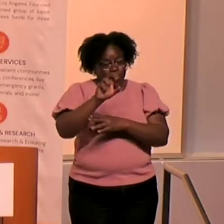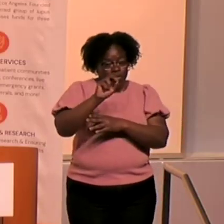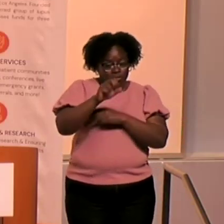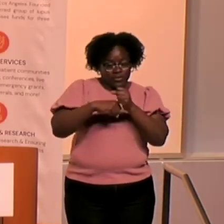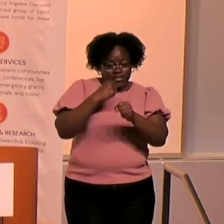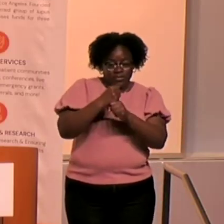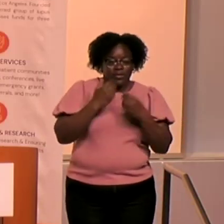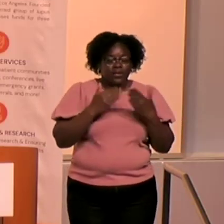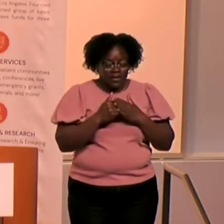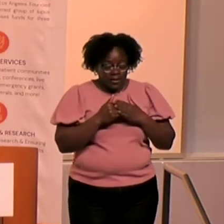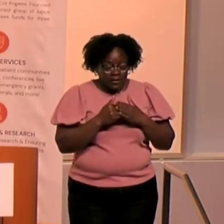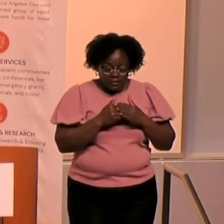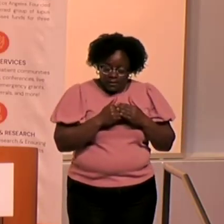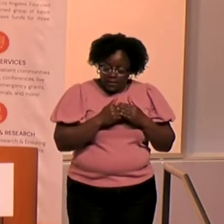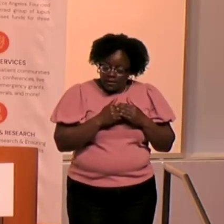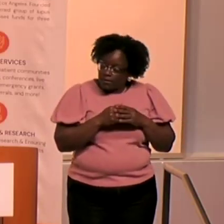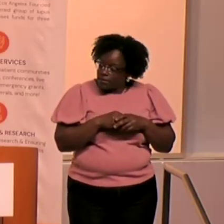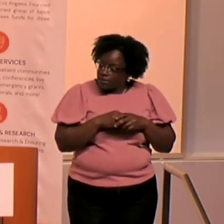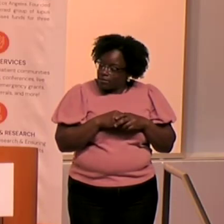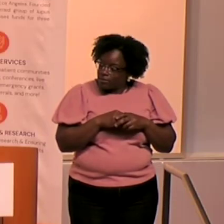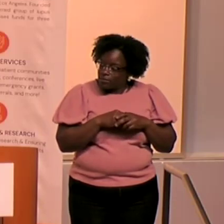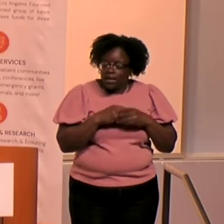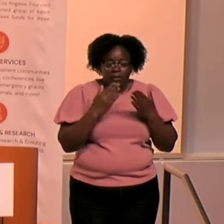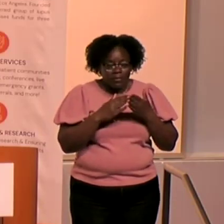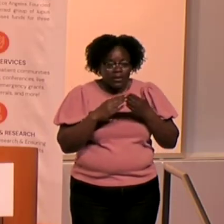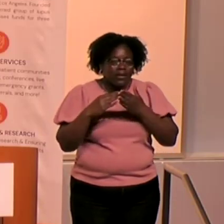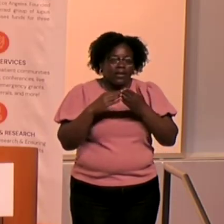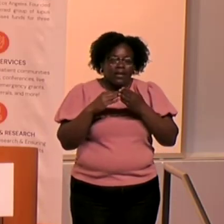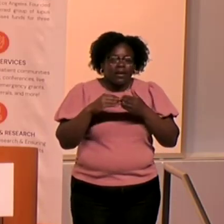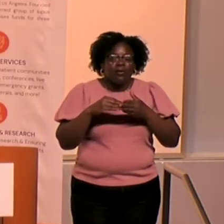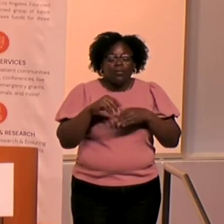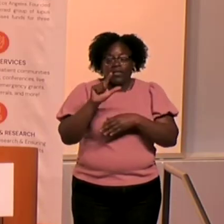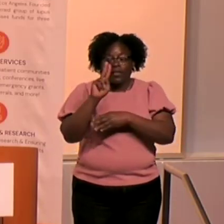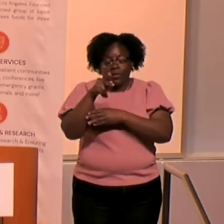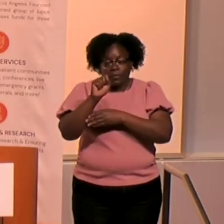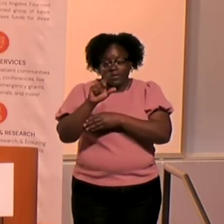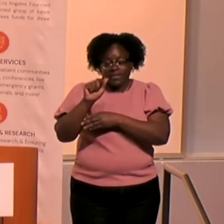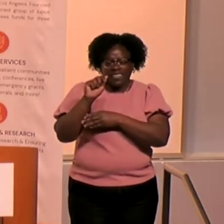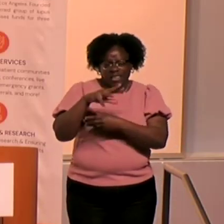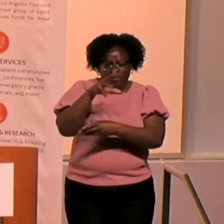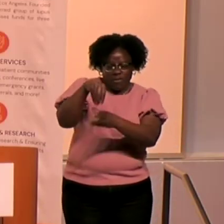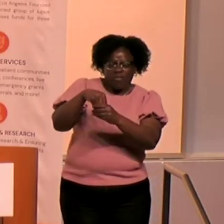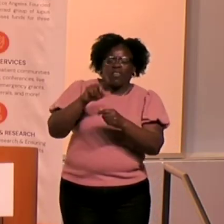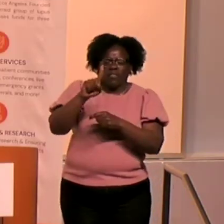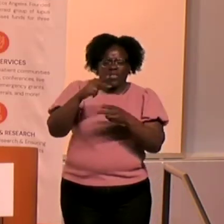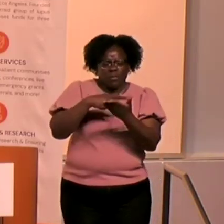been working very extensively with Lupus LA since I was a child. And they've grown to